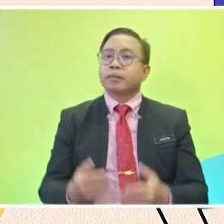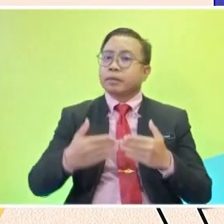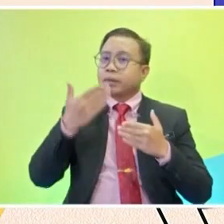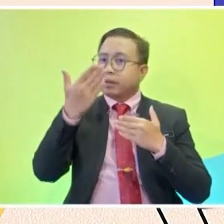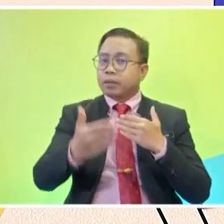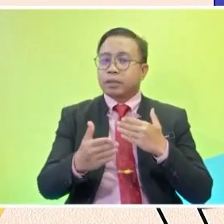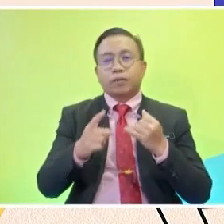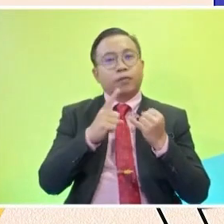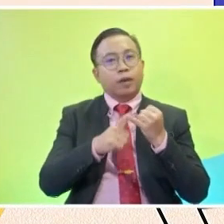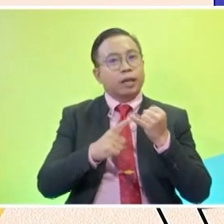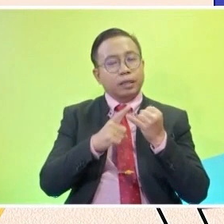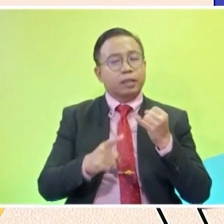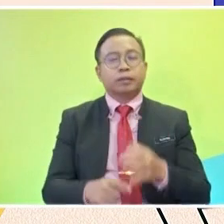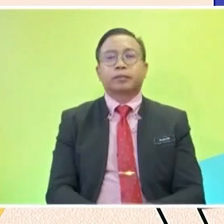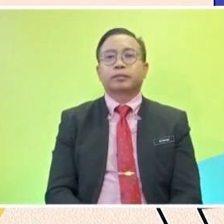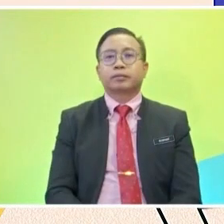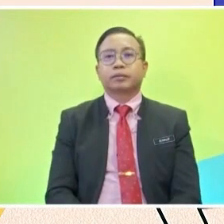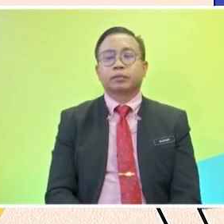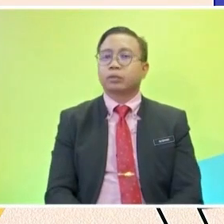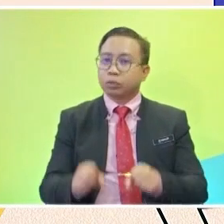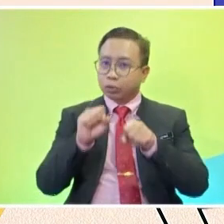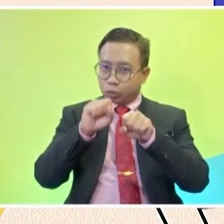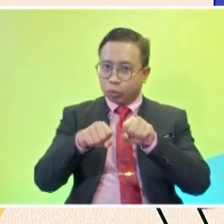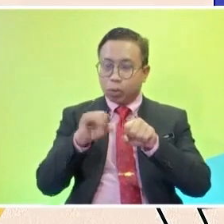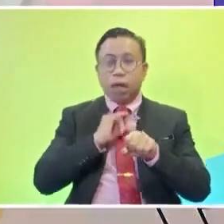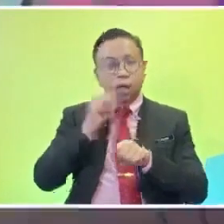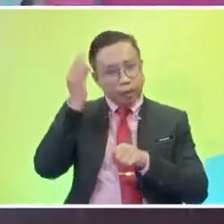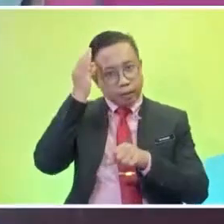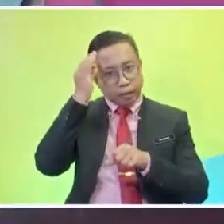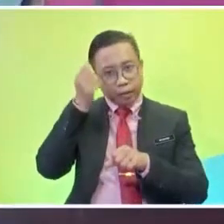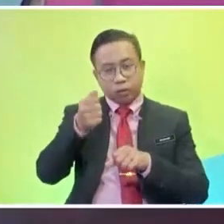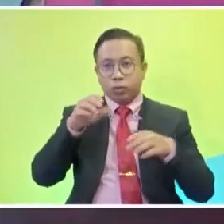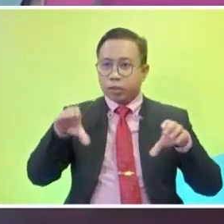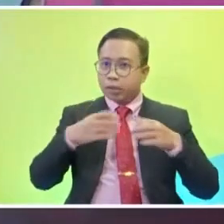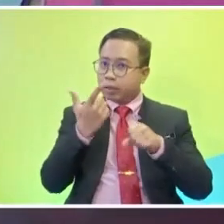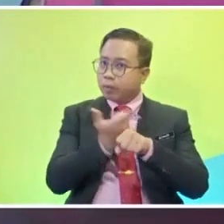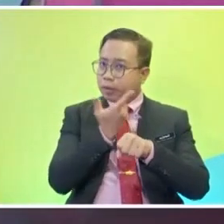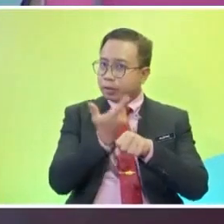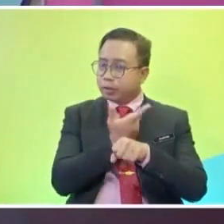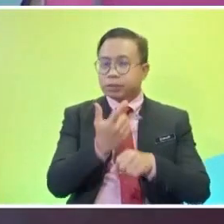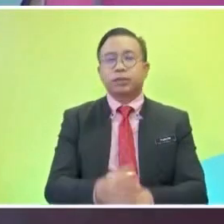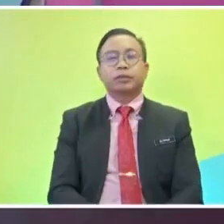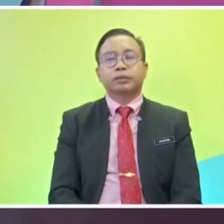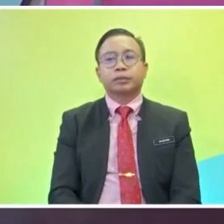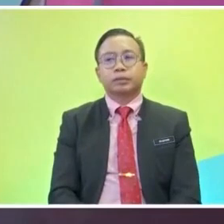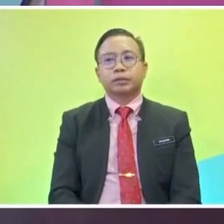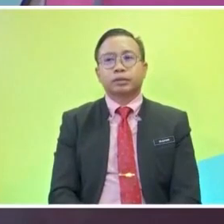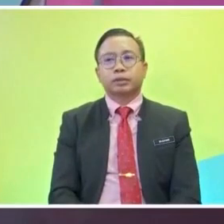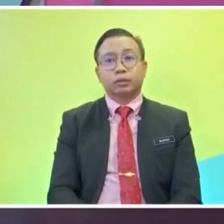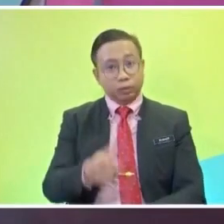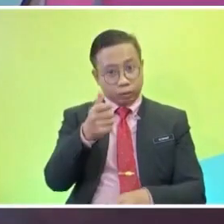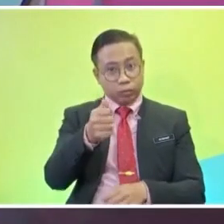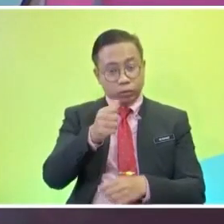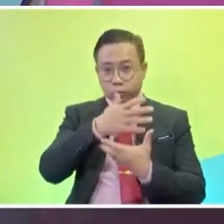and then finally. All right, okay, got it. So, Chris, I think it's time for them to do some practice. Practice? Yeah. Yeah. Okay. Is everyone ready